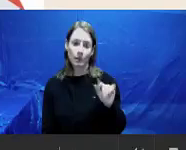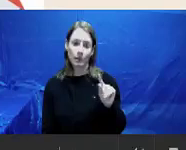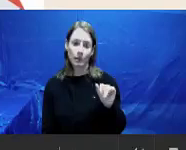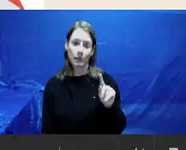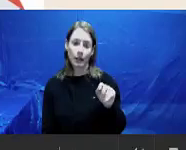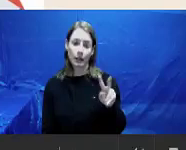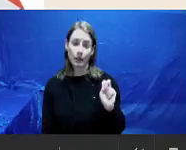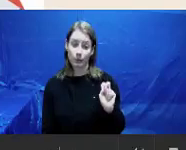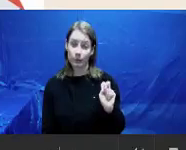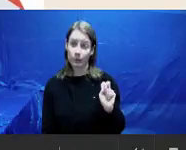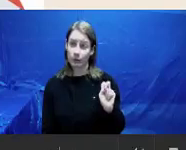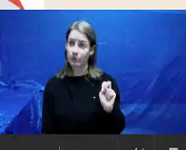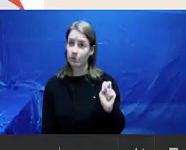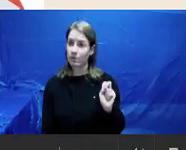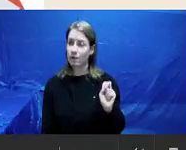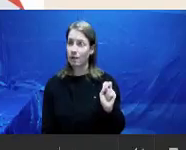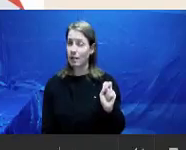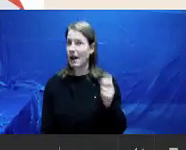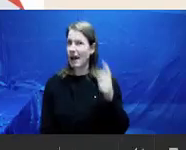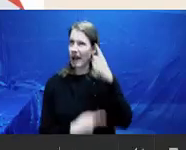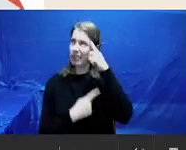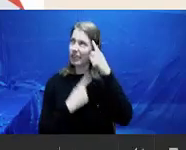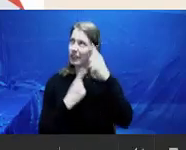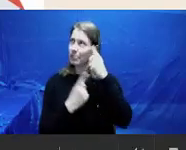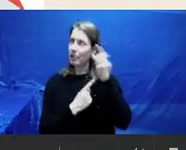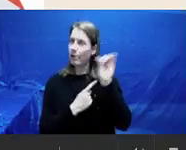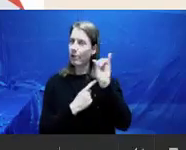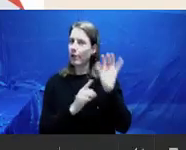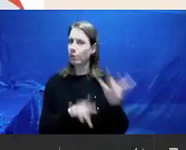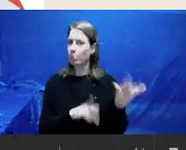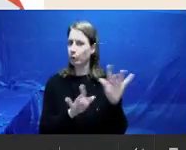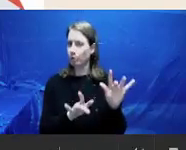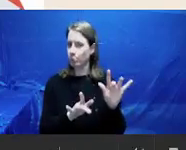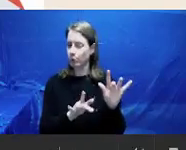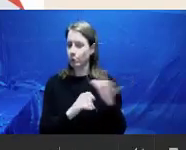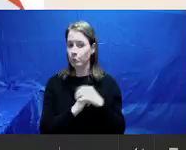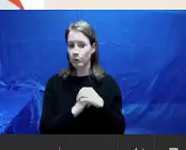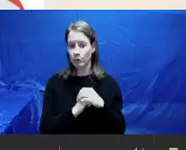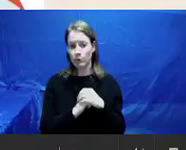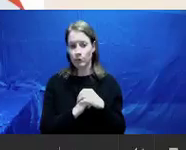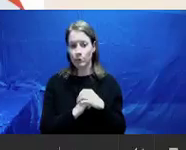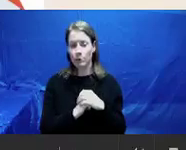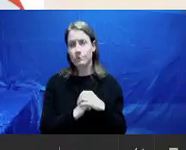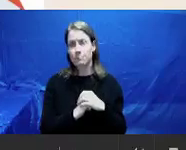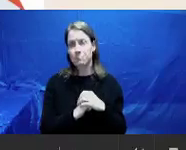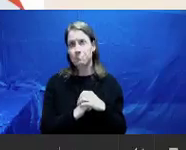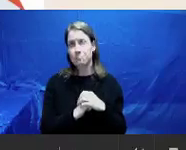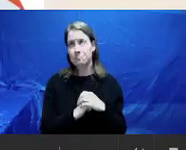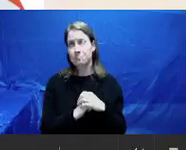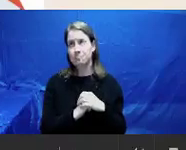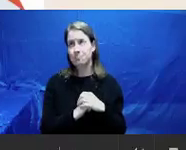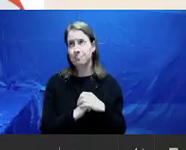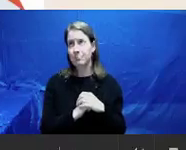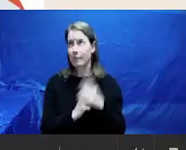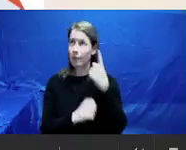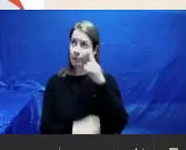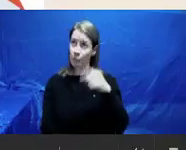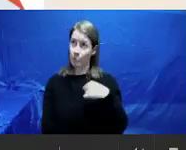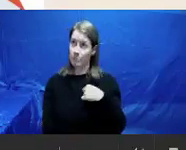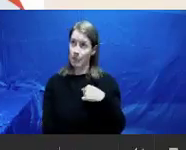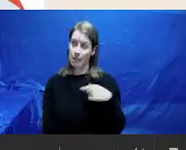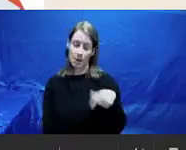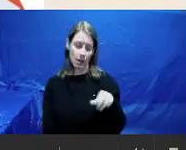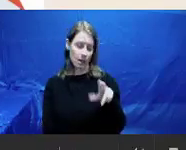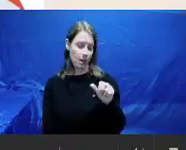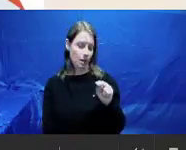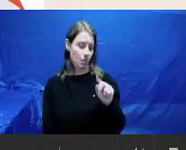if I think quantitative and computer, I think about this element as the parts of a text